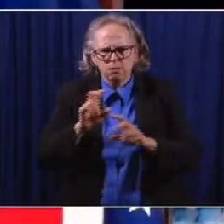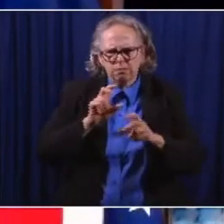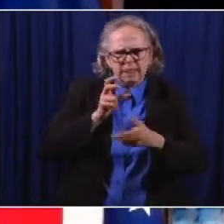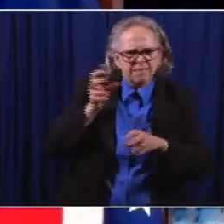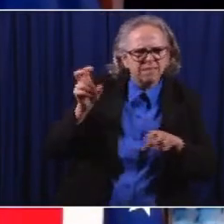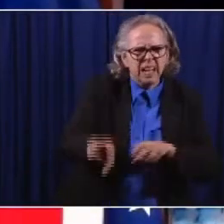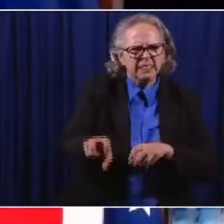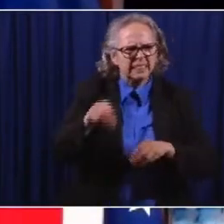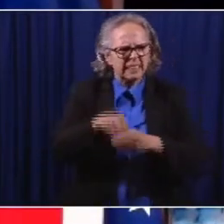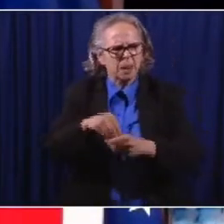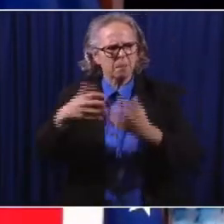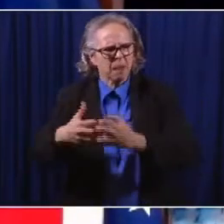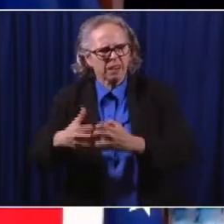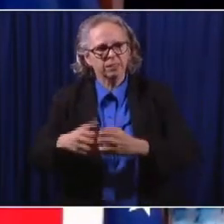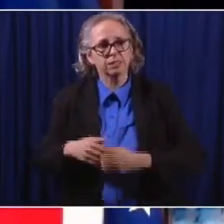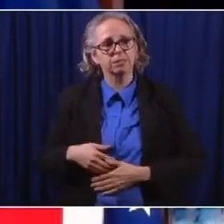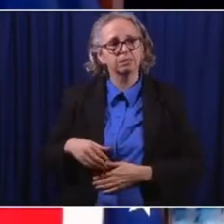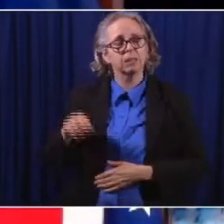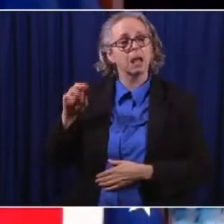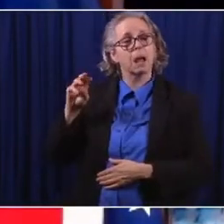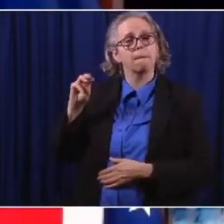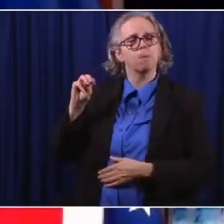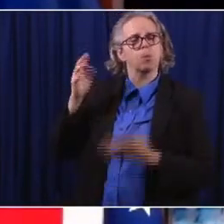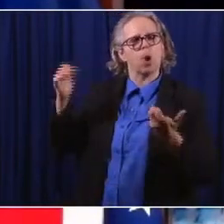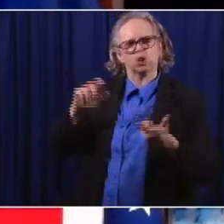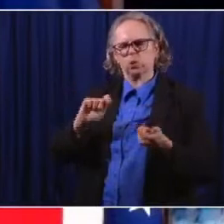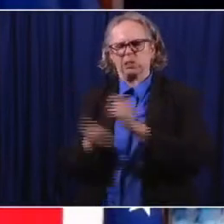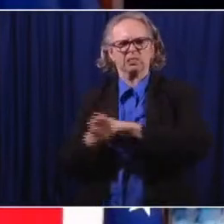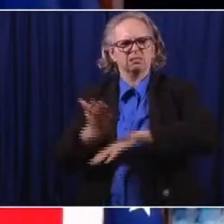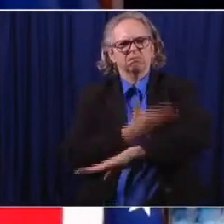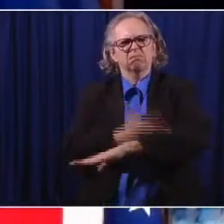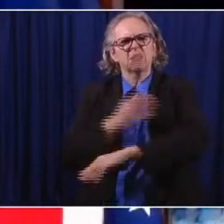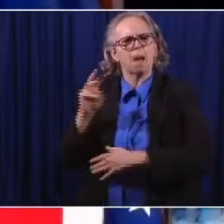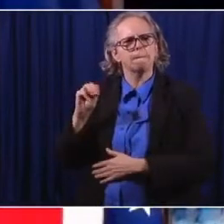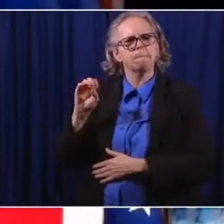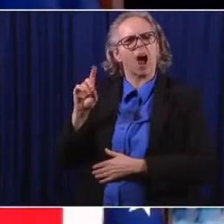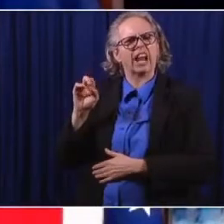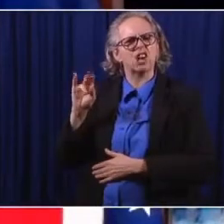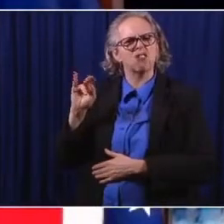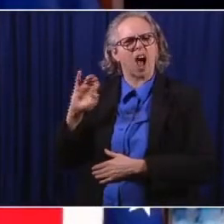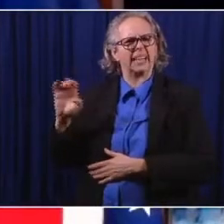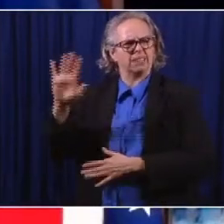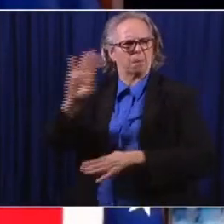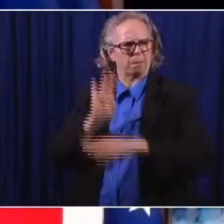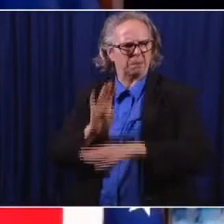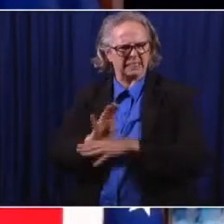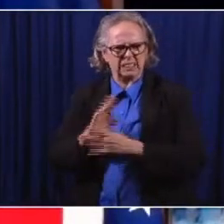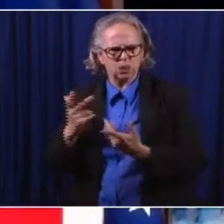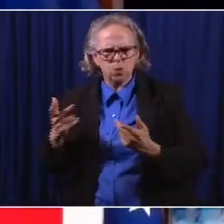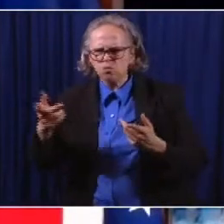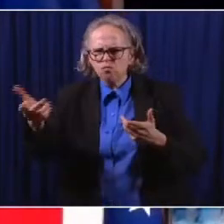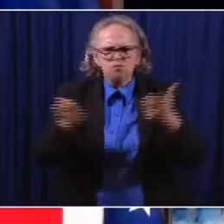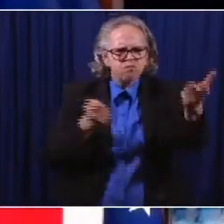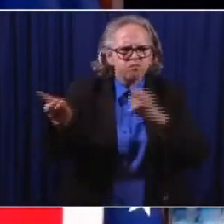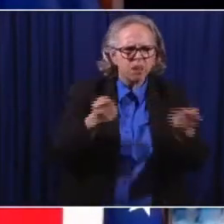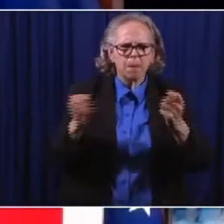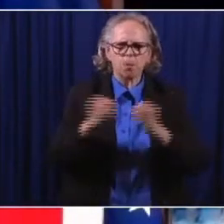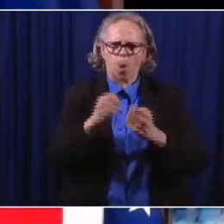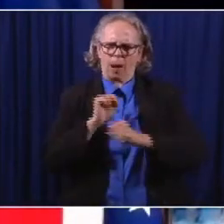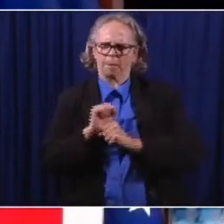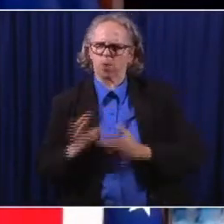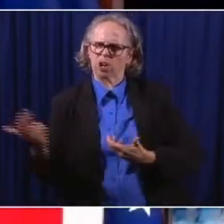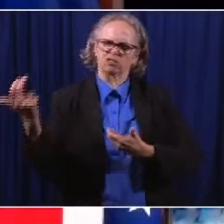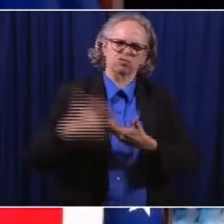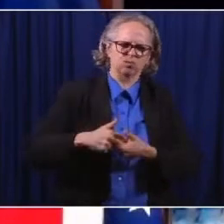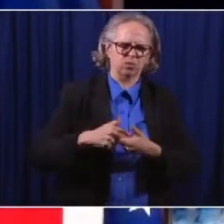process and also upskilling their workforce. So this is another nice win for us as a state to show